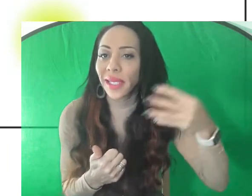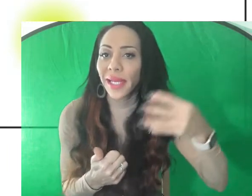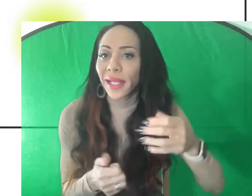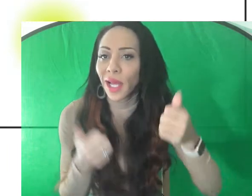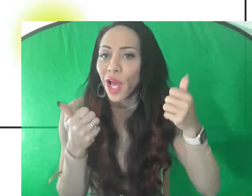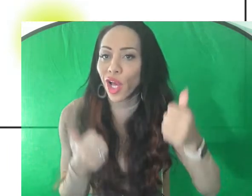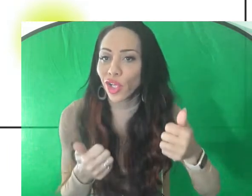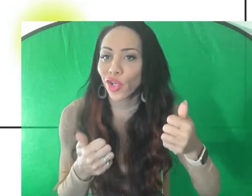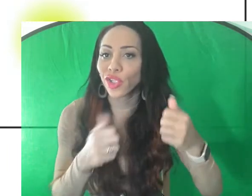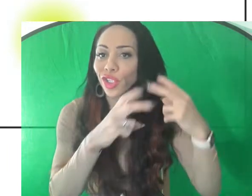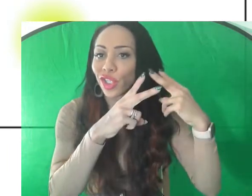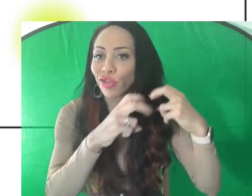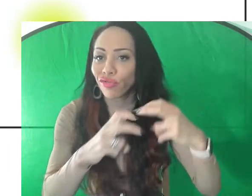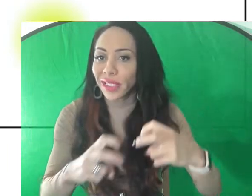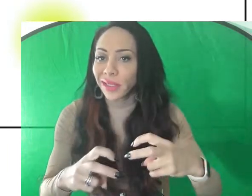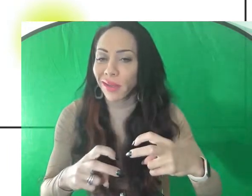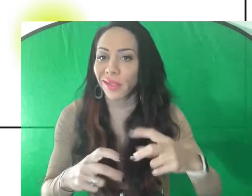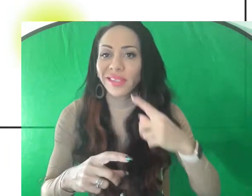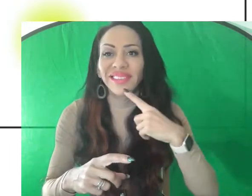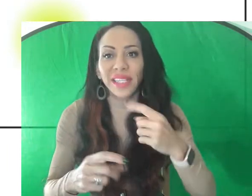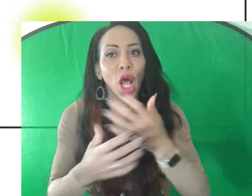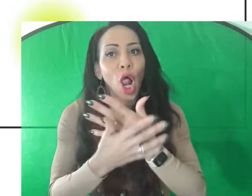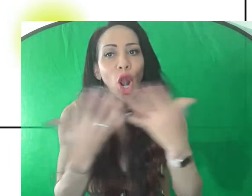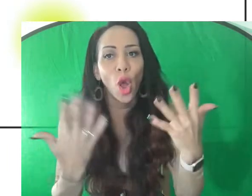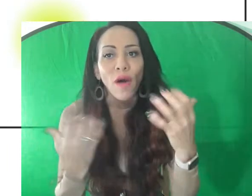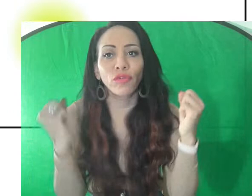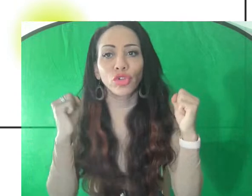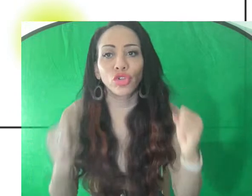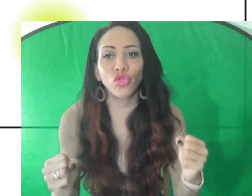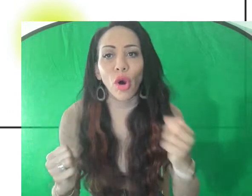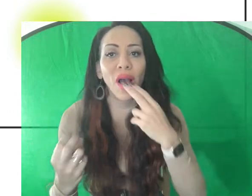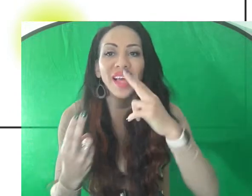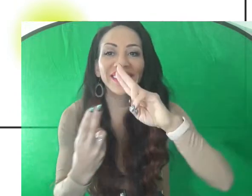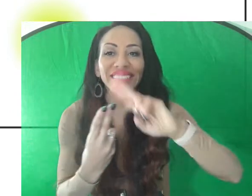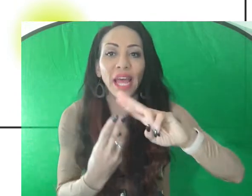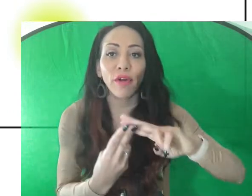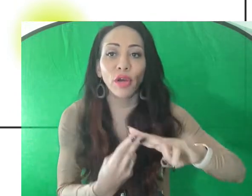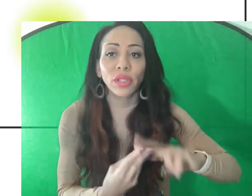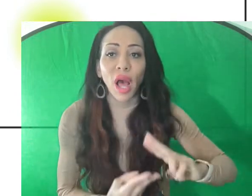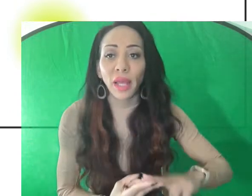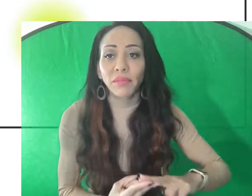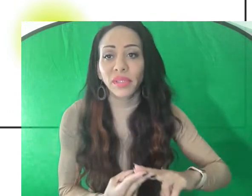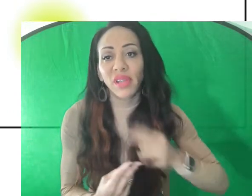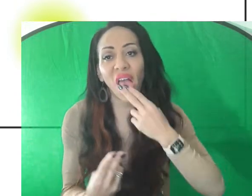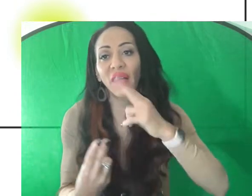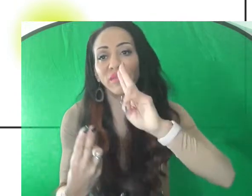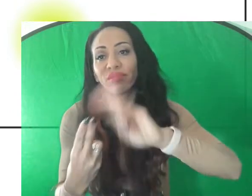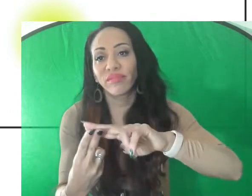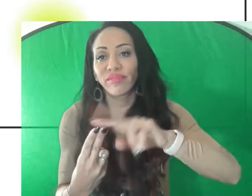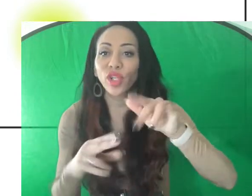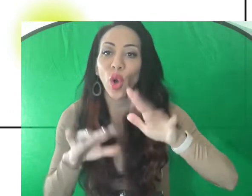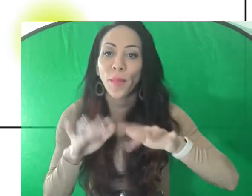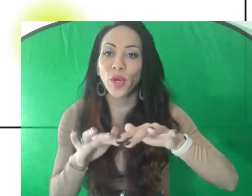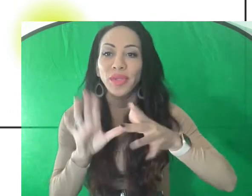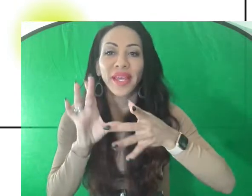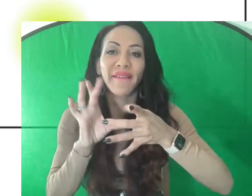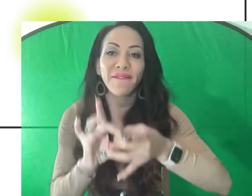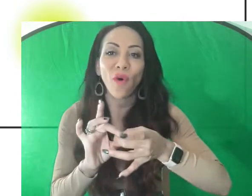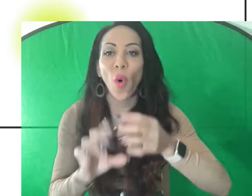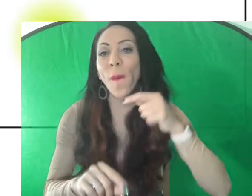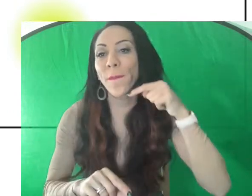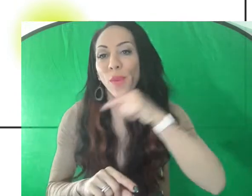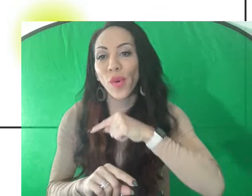stereotypes. So there is still very much stereotype that computing is for boys. And this is